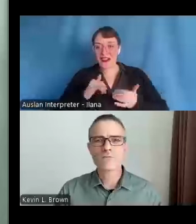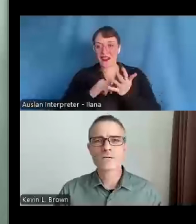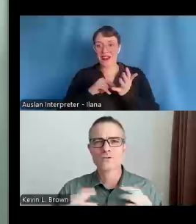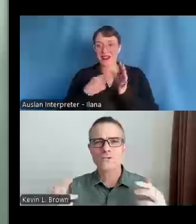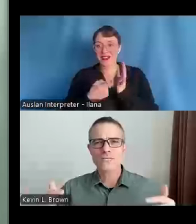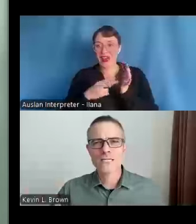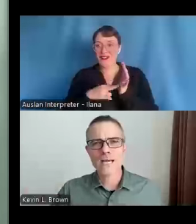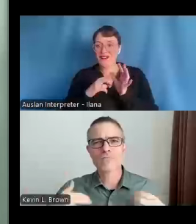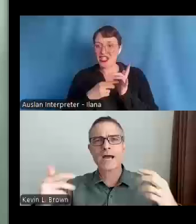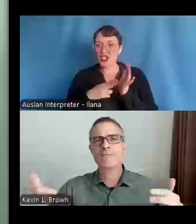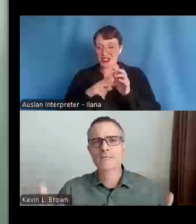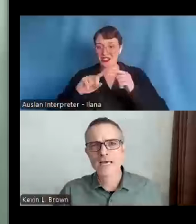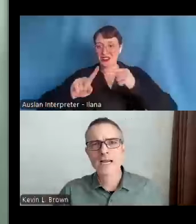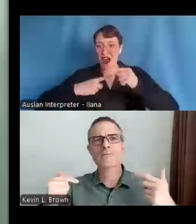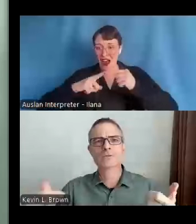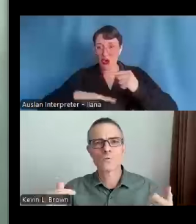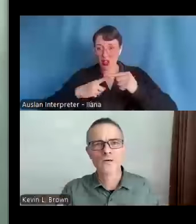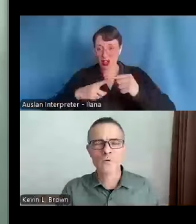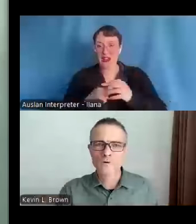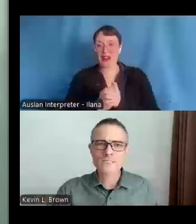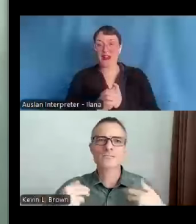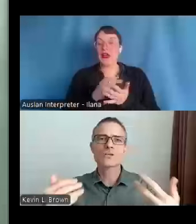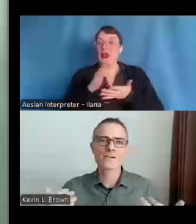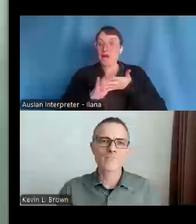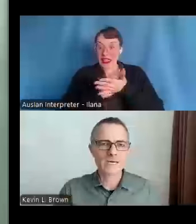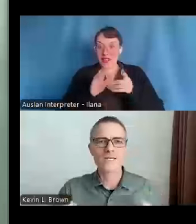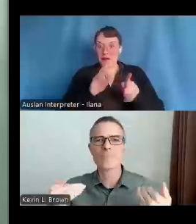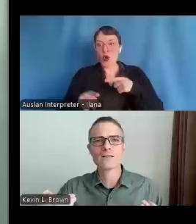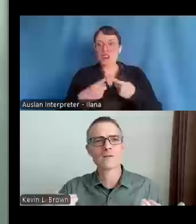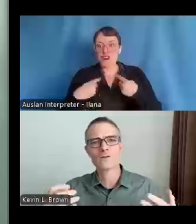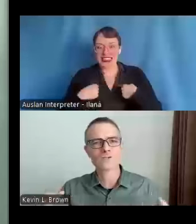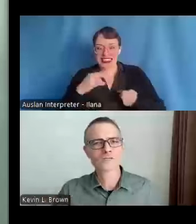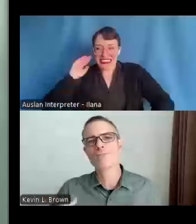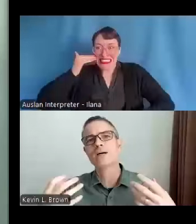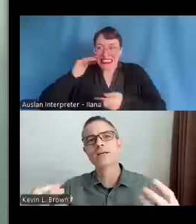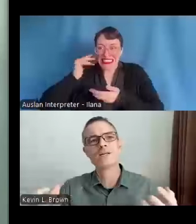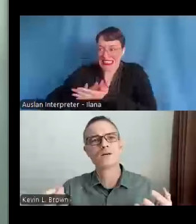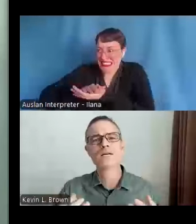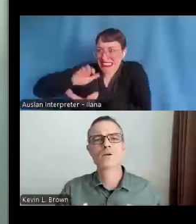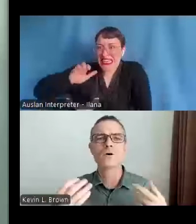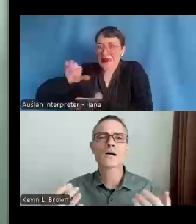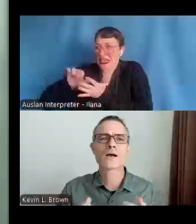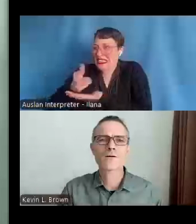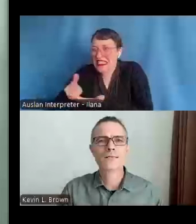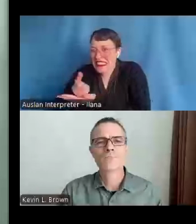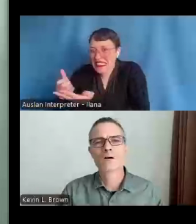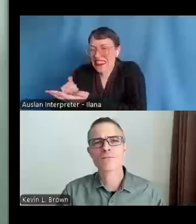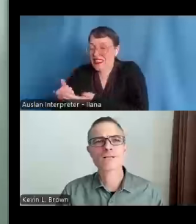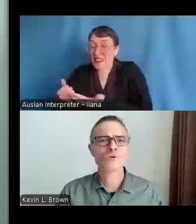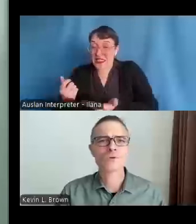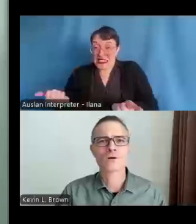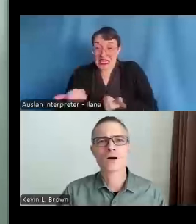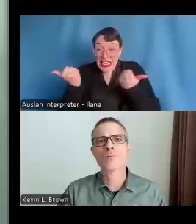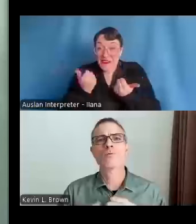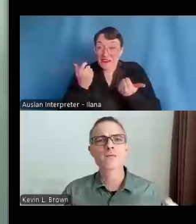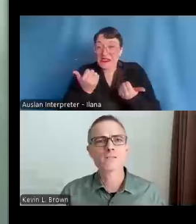most of us are just in that rat race, that hamster wheel. We're raising just enough money to pay the bills, just enough money to put on our